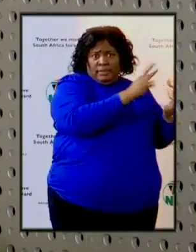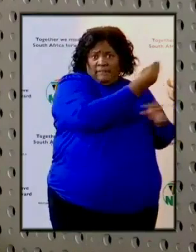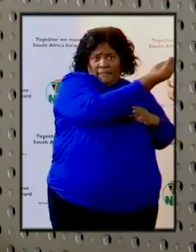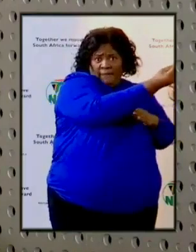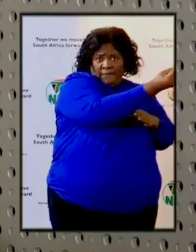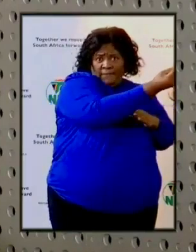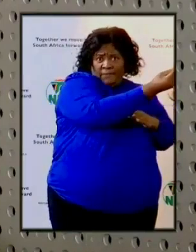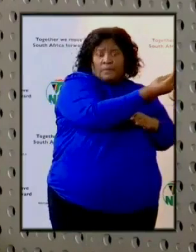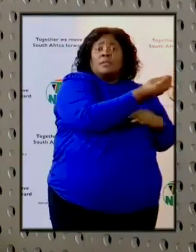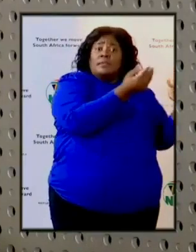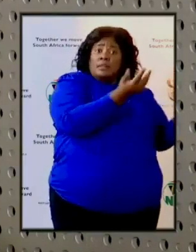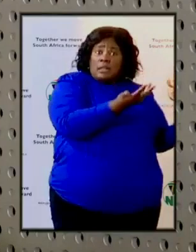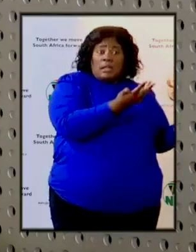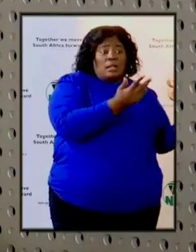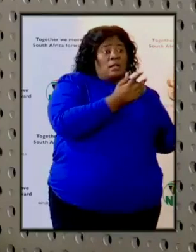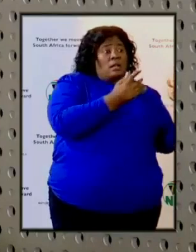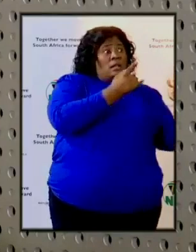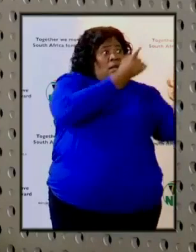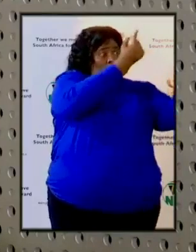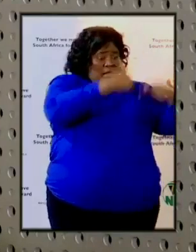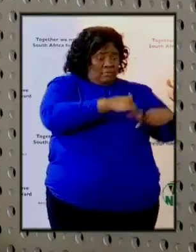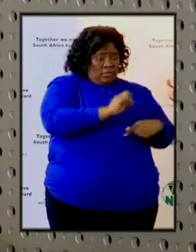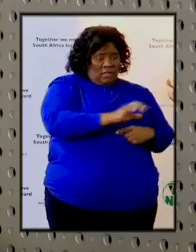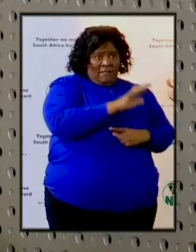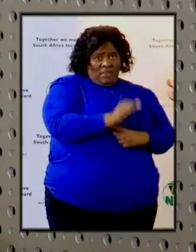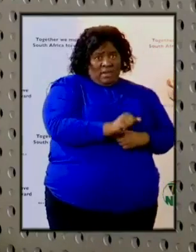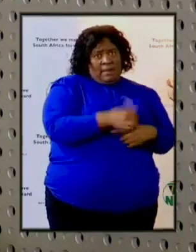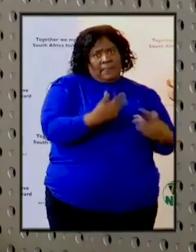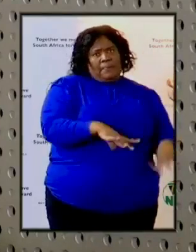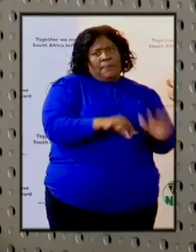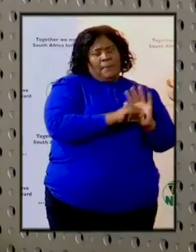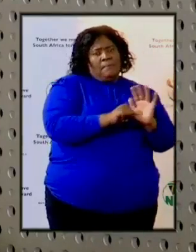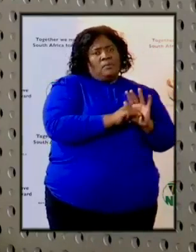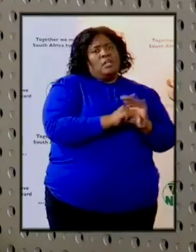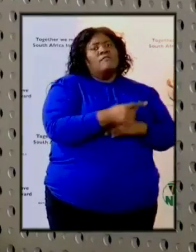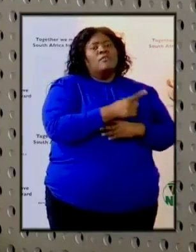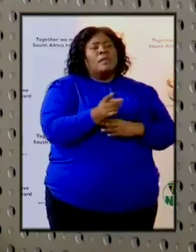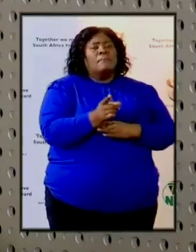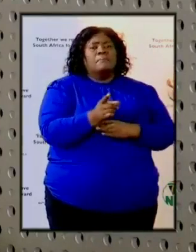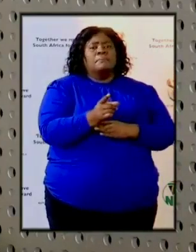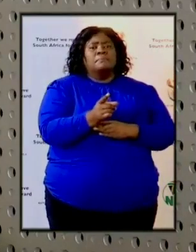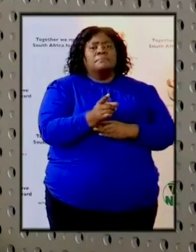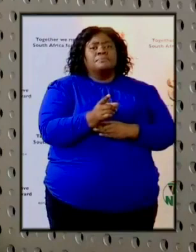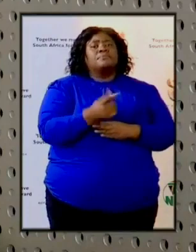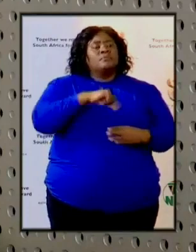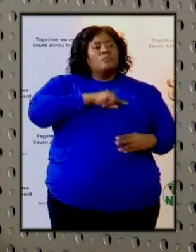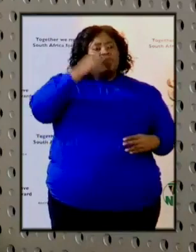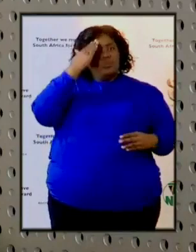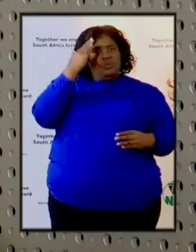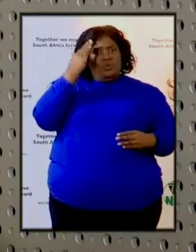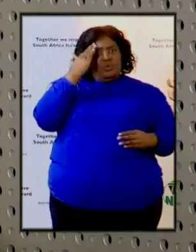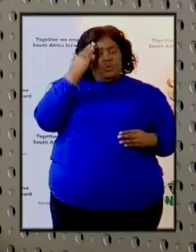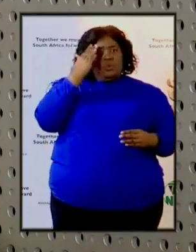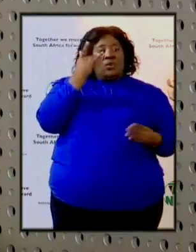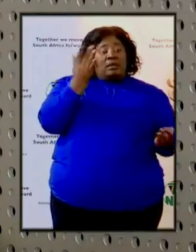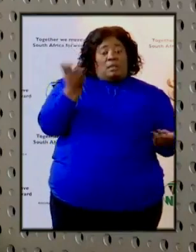here. And so it's important for them to be quarantined so that we know when they come out to go